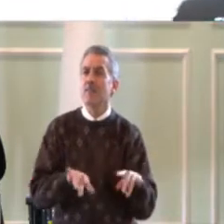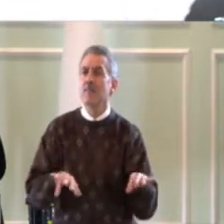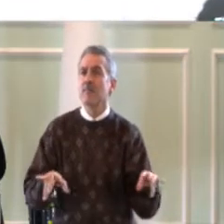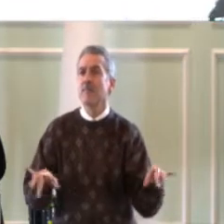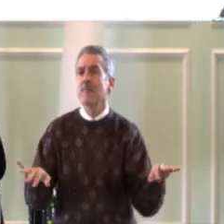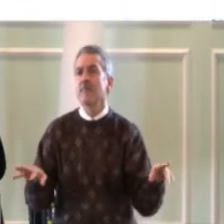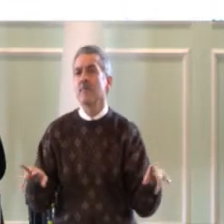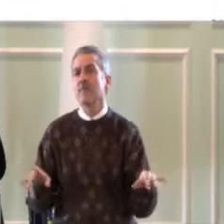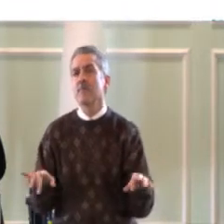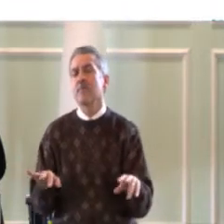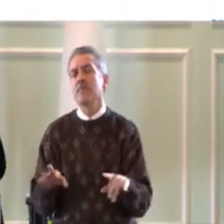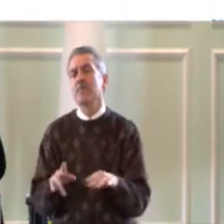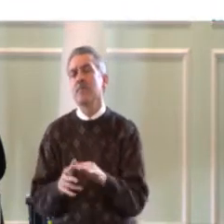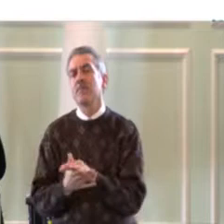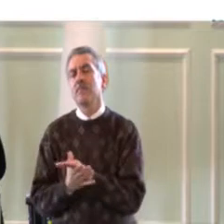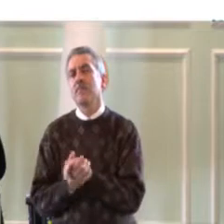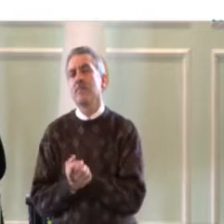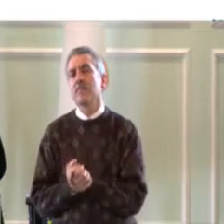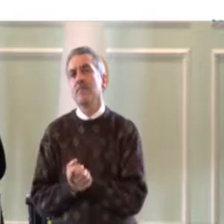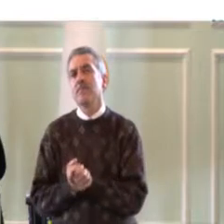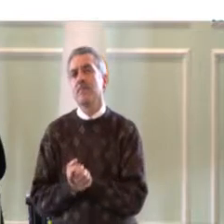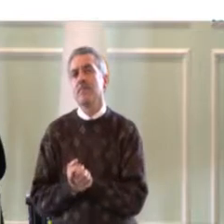And as I play this song,